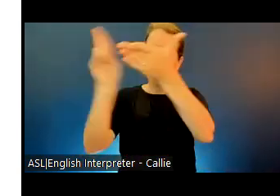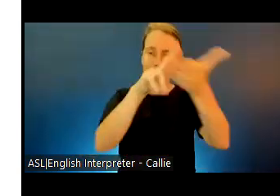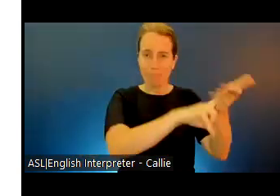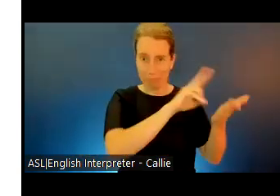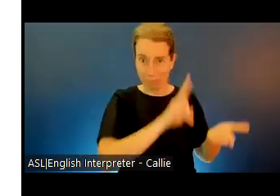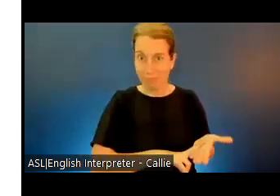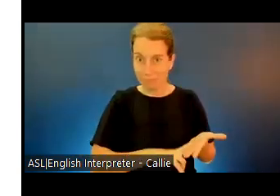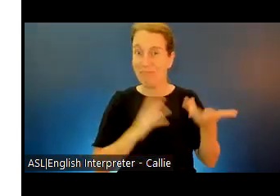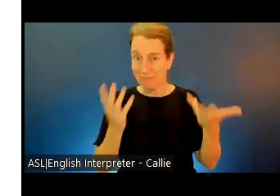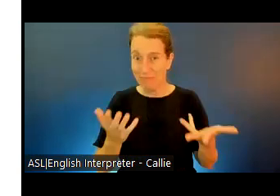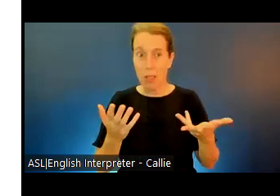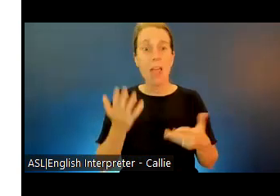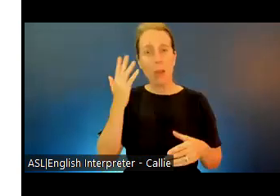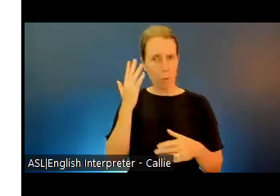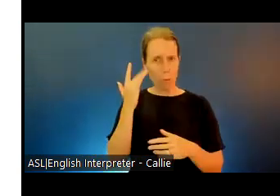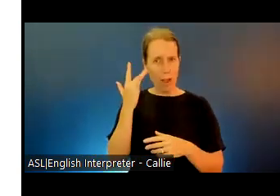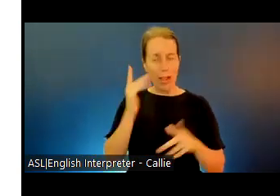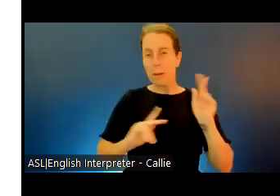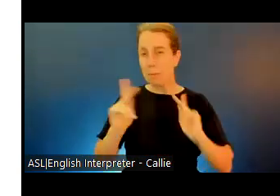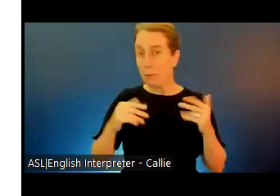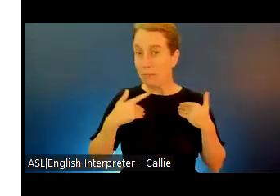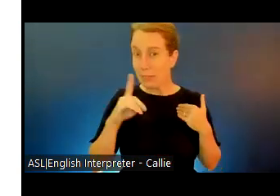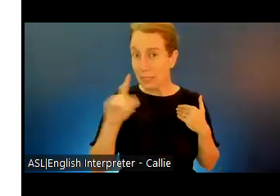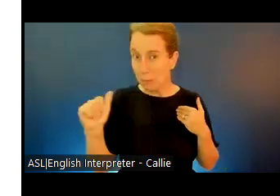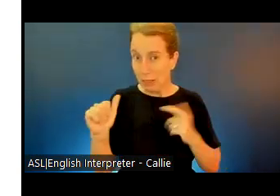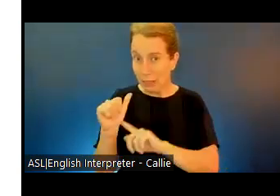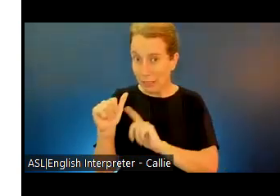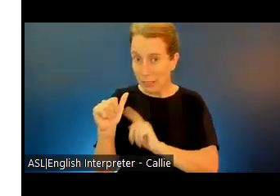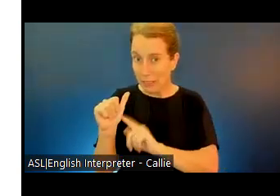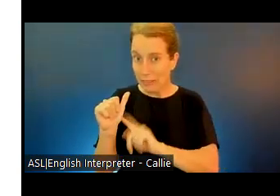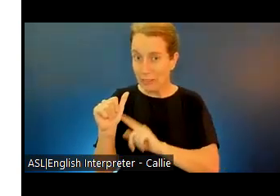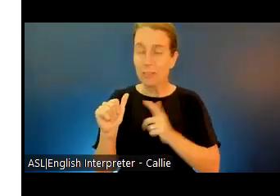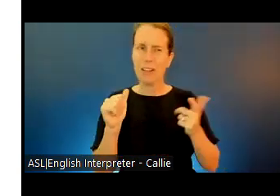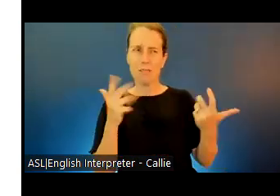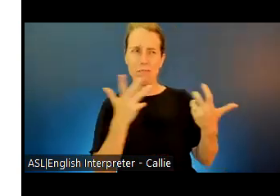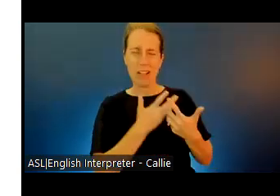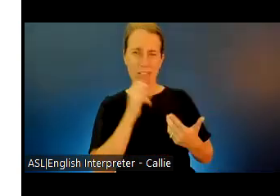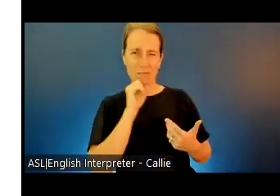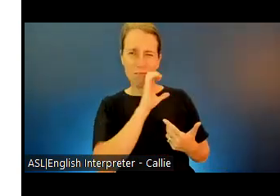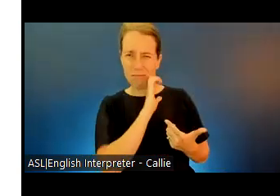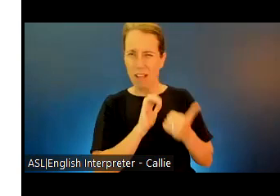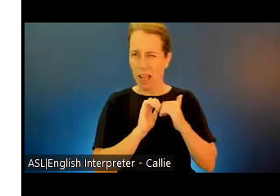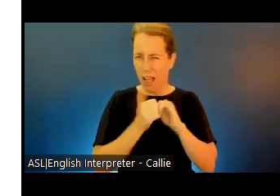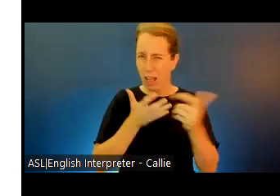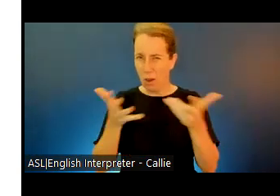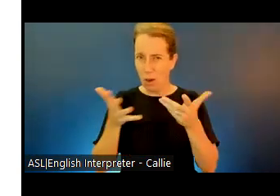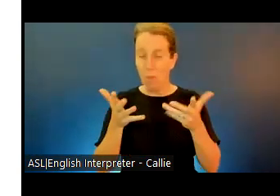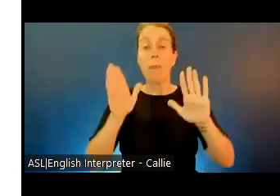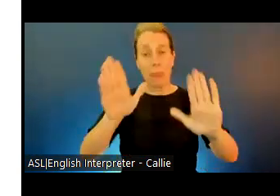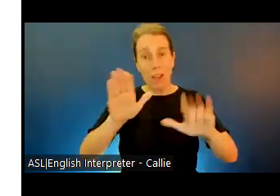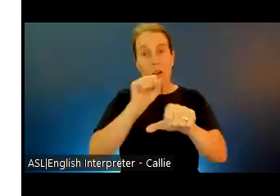for age-friendly workplaces is the need to ask for accommodations that those workplaces are accessible, whereas